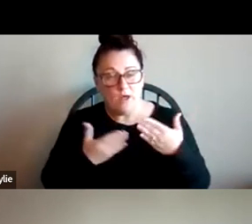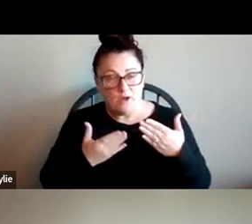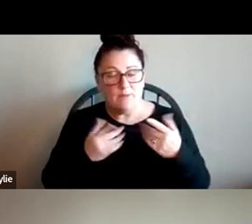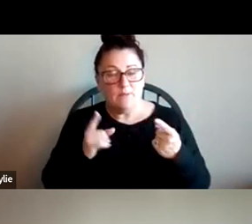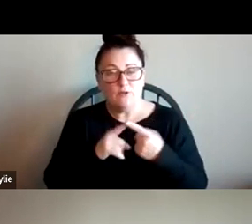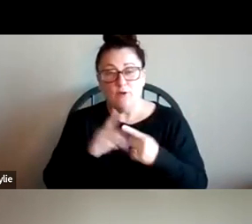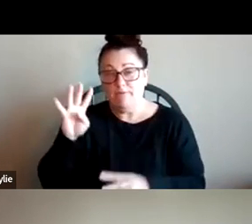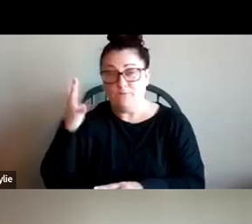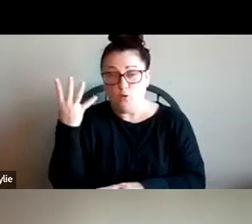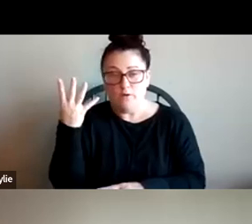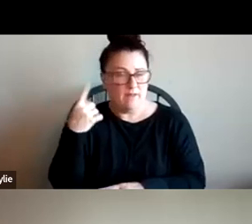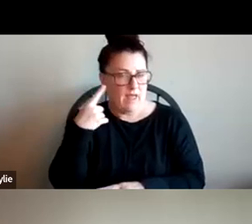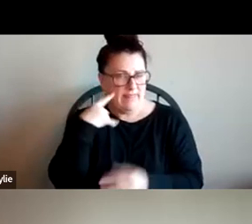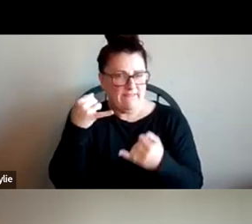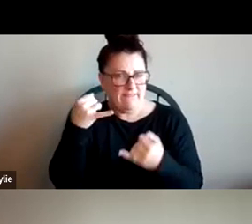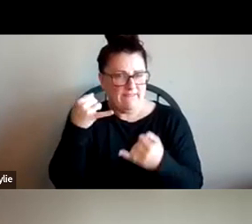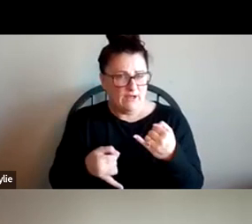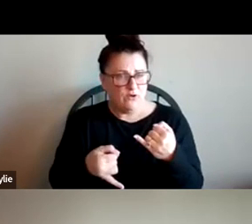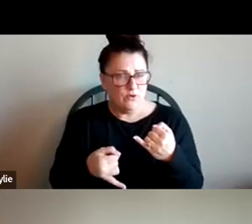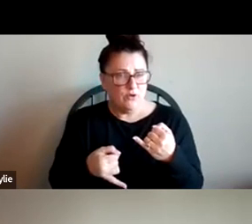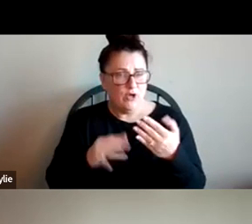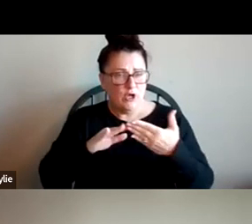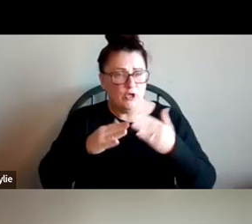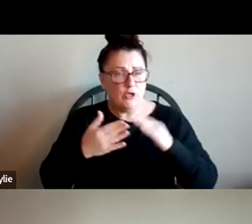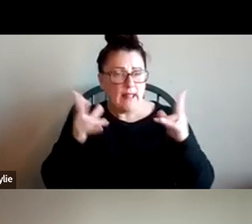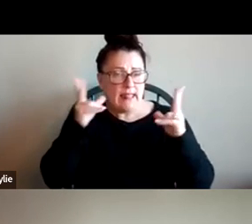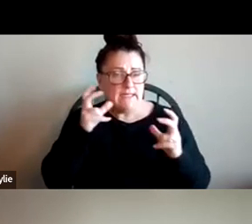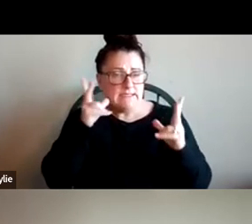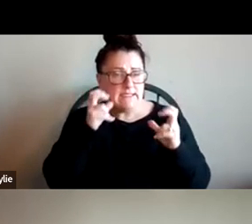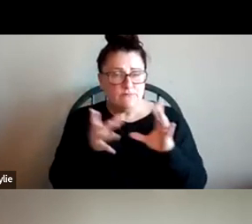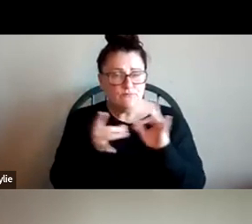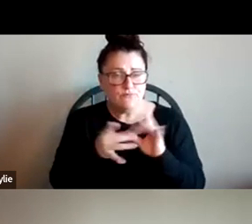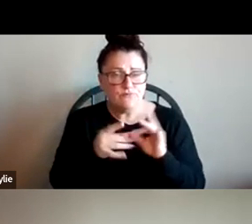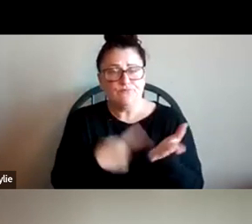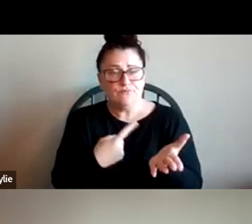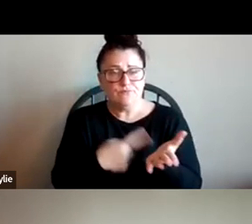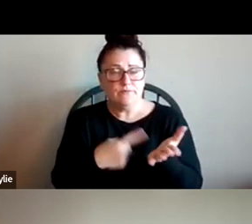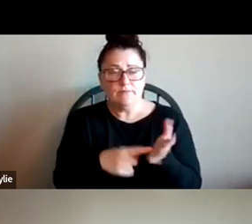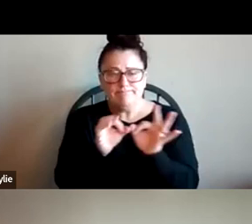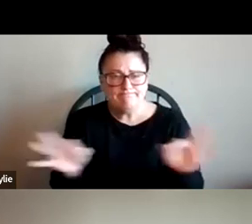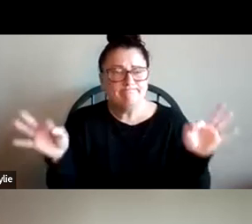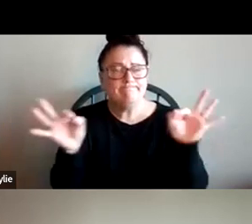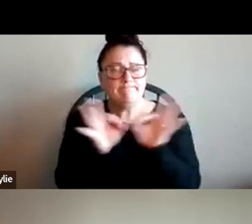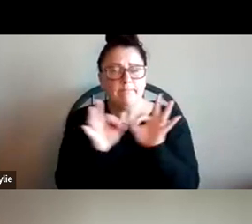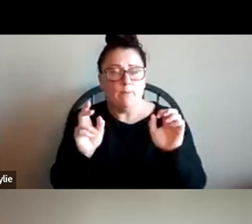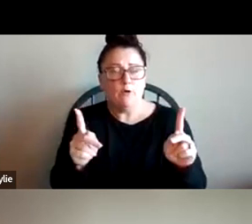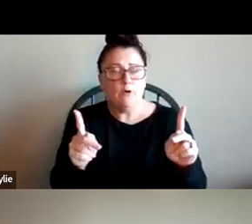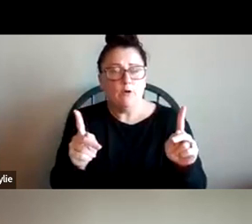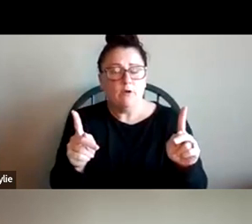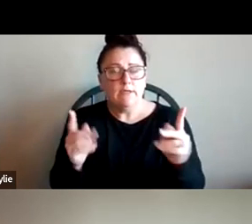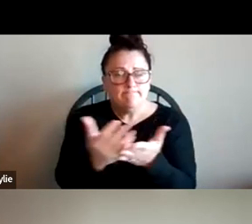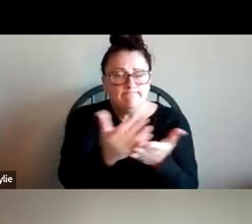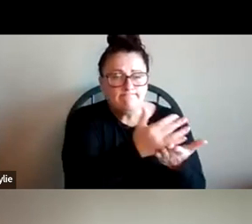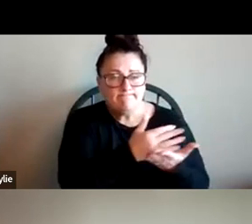to the fourth and I believe the final community listening session. These sessions are critical opportunities to gather feedback